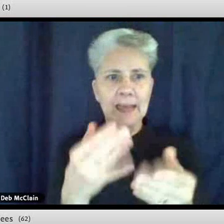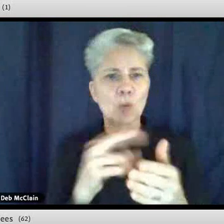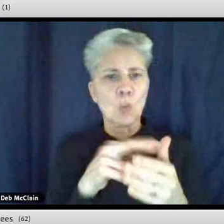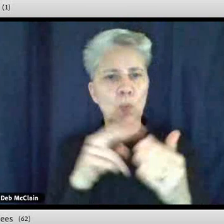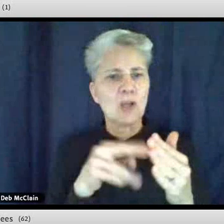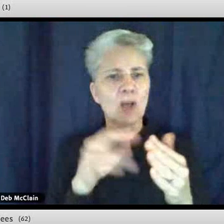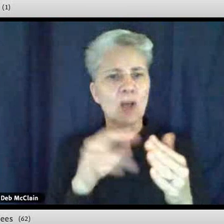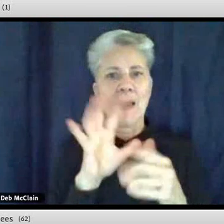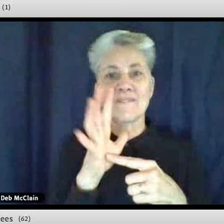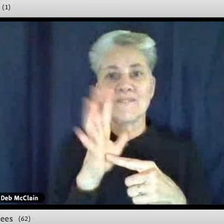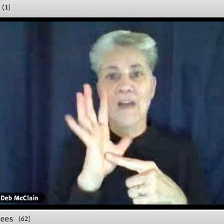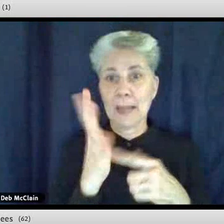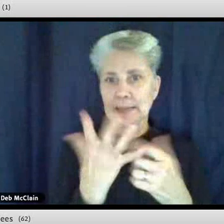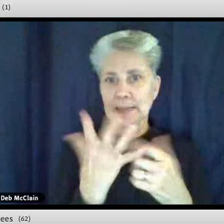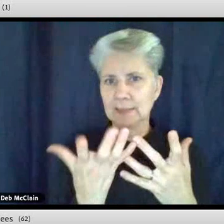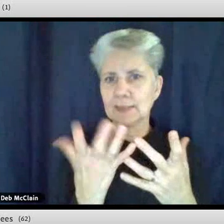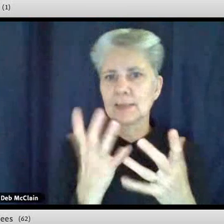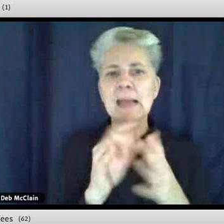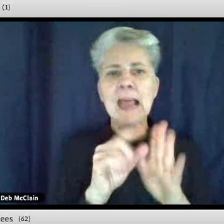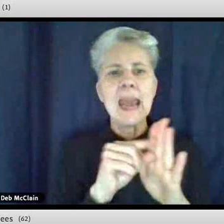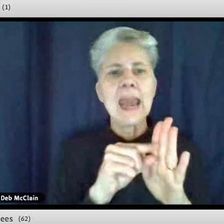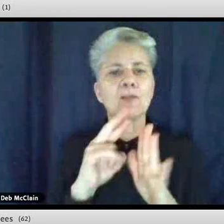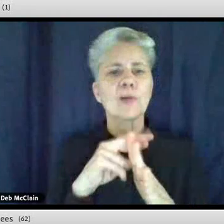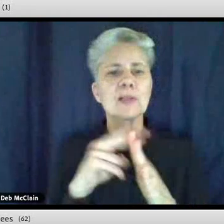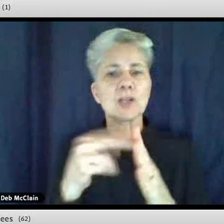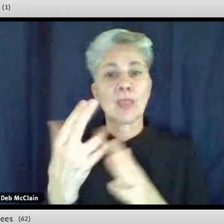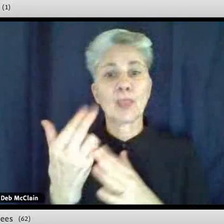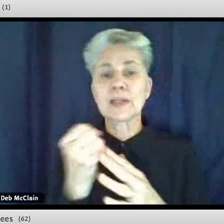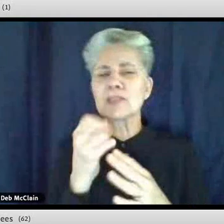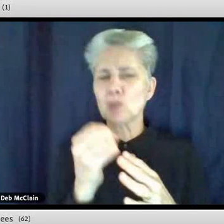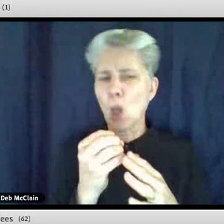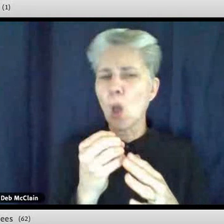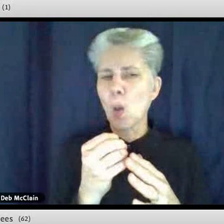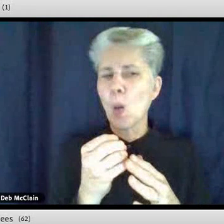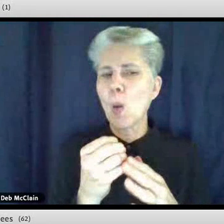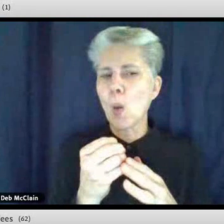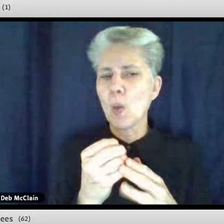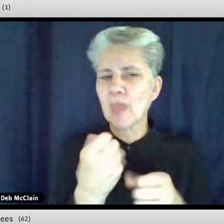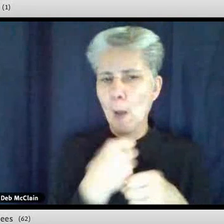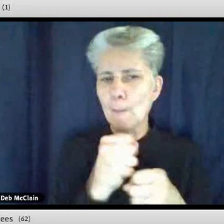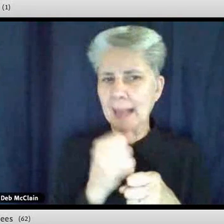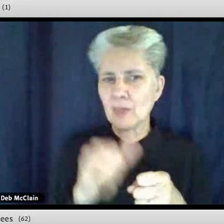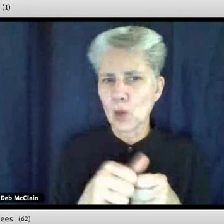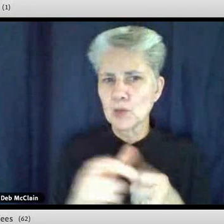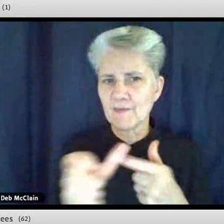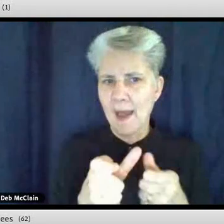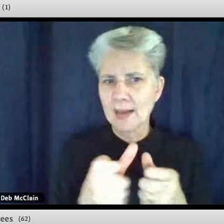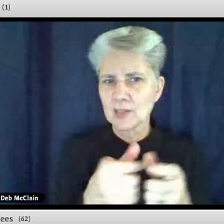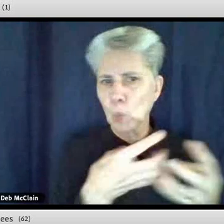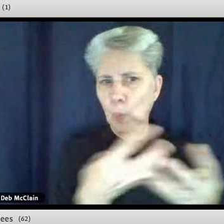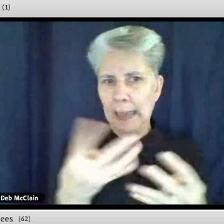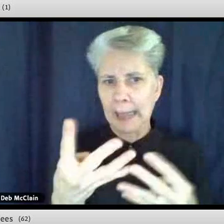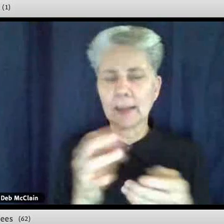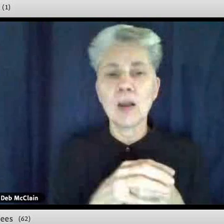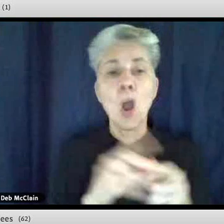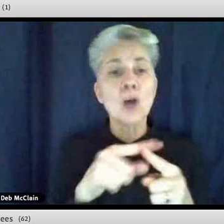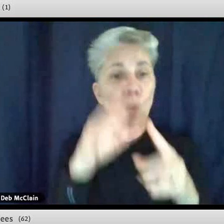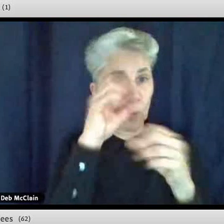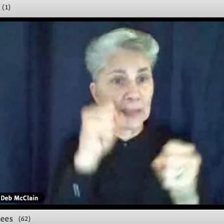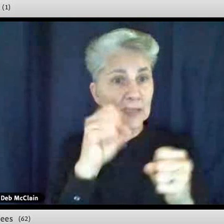have a new test that gives a result in about 5 minutes and negative results in 13. So